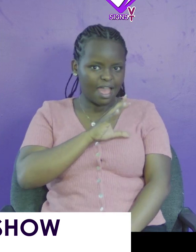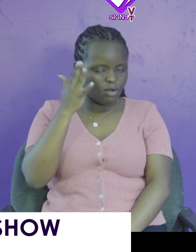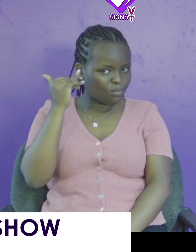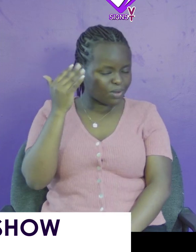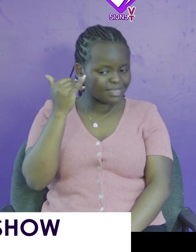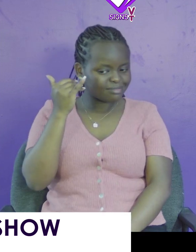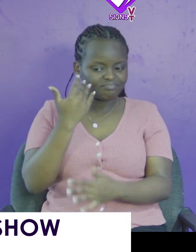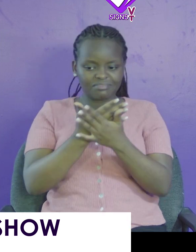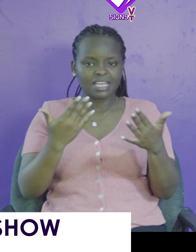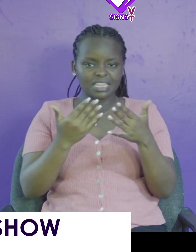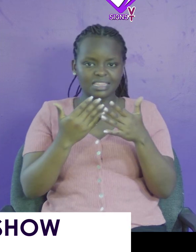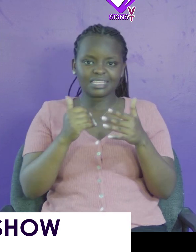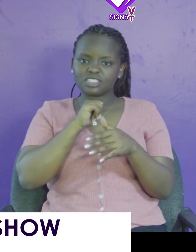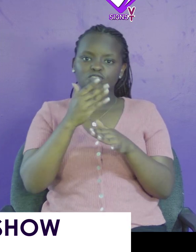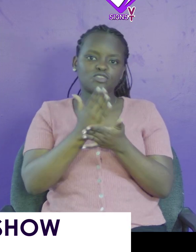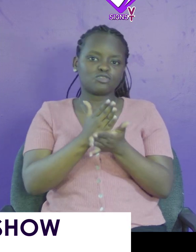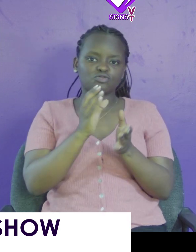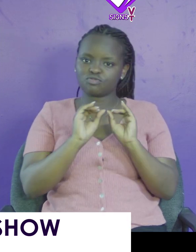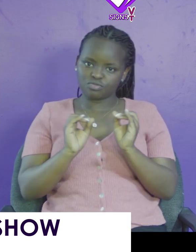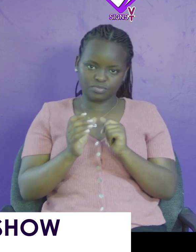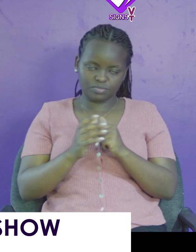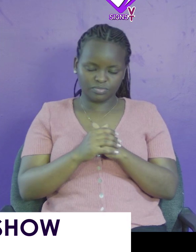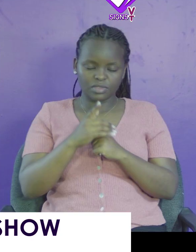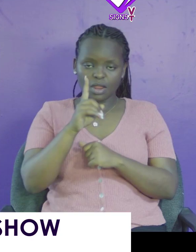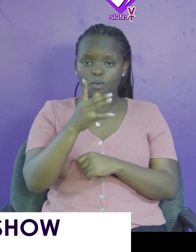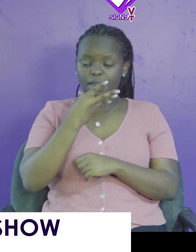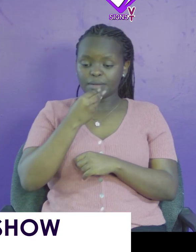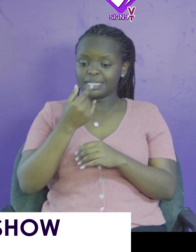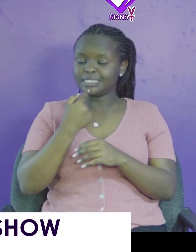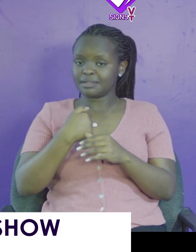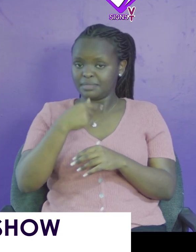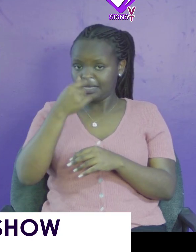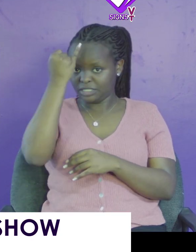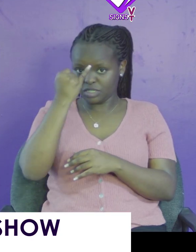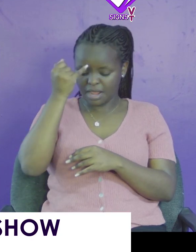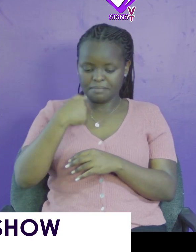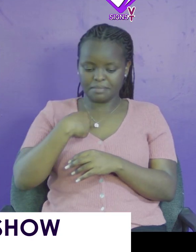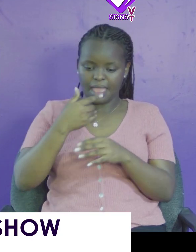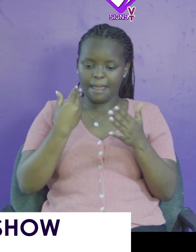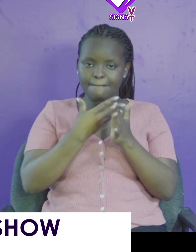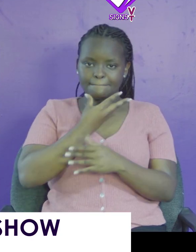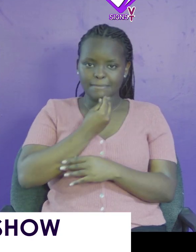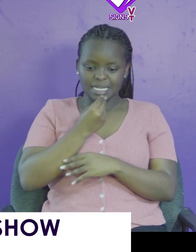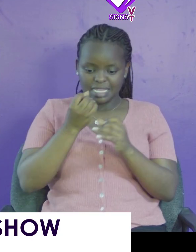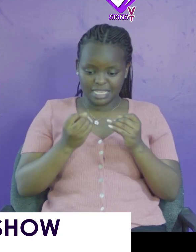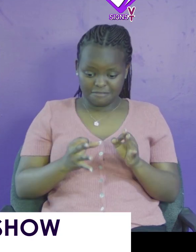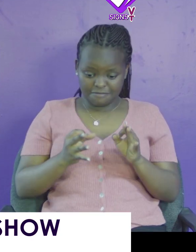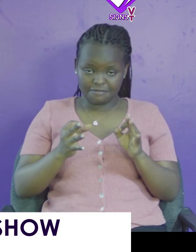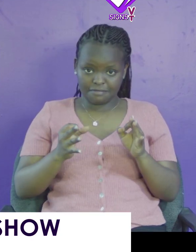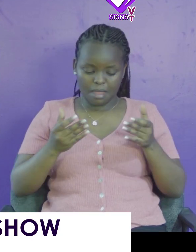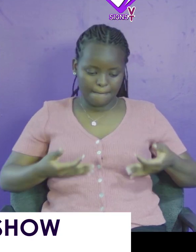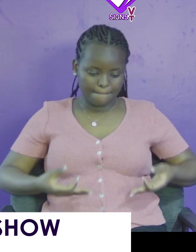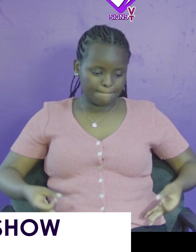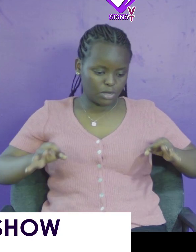the things that are not true. No, one man told me, Jonah, I am a man. If my pocket does not show, my